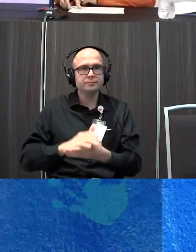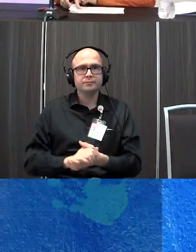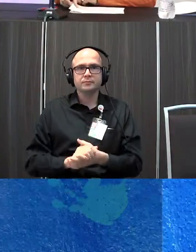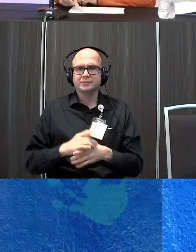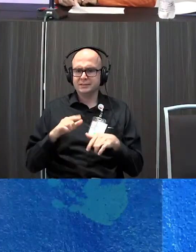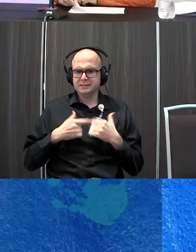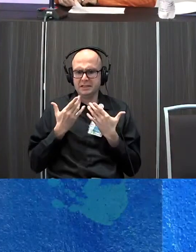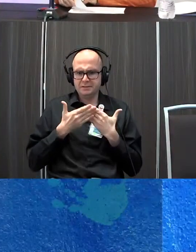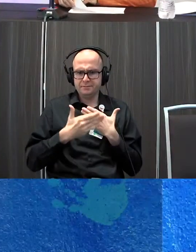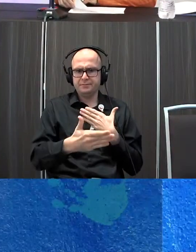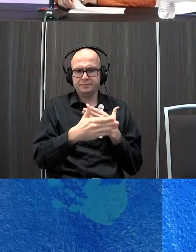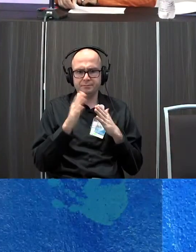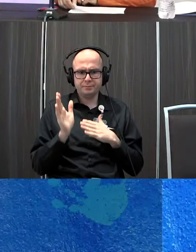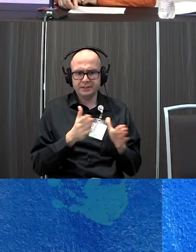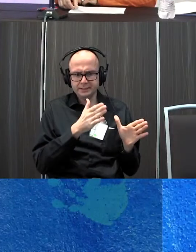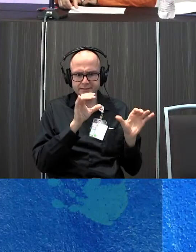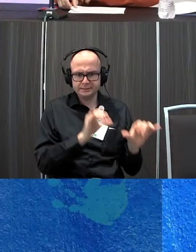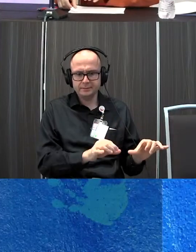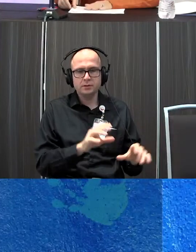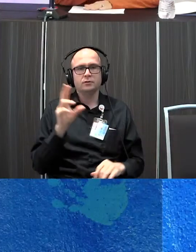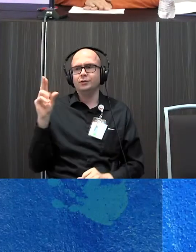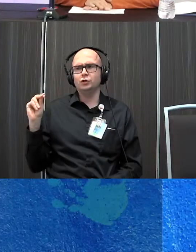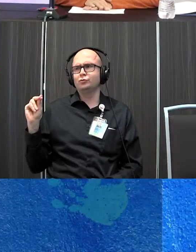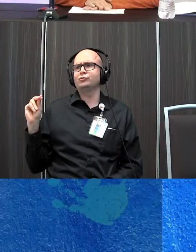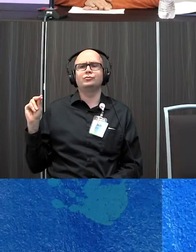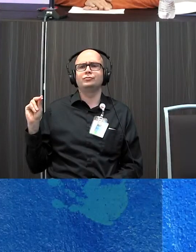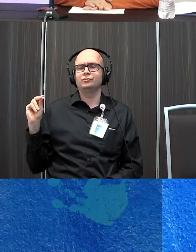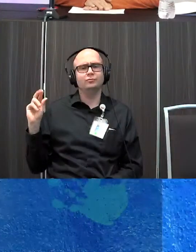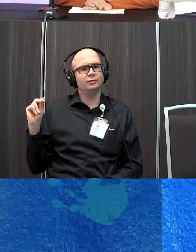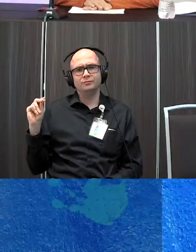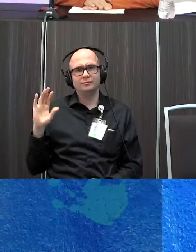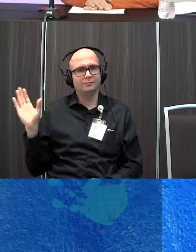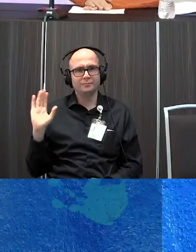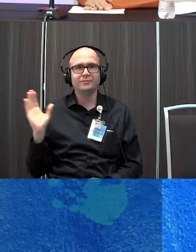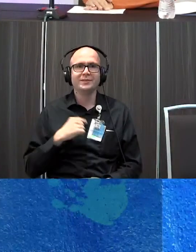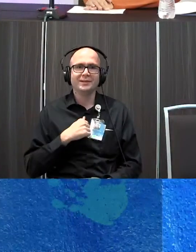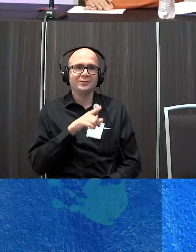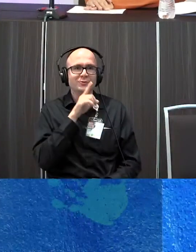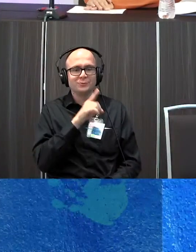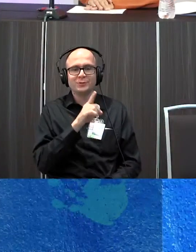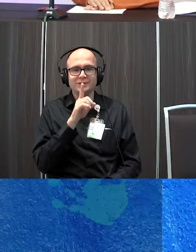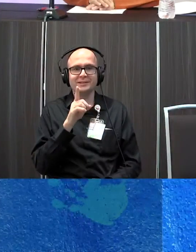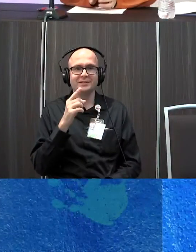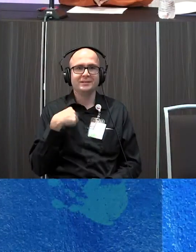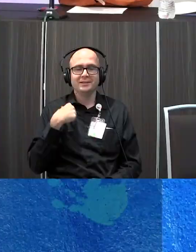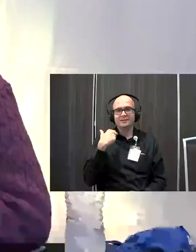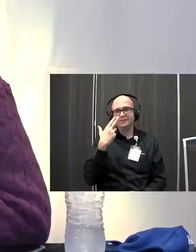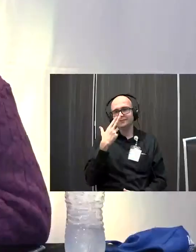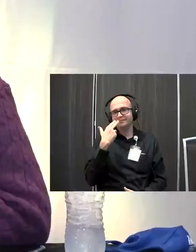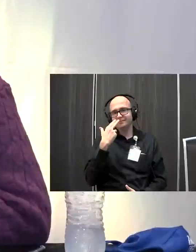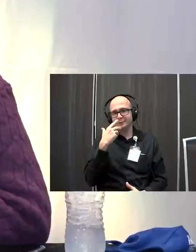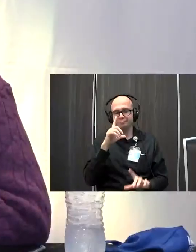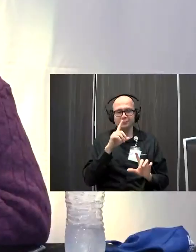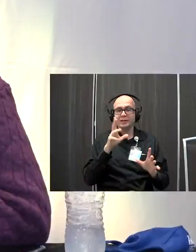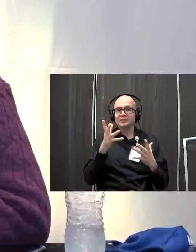lifelong plans, right? They stay the same? No. But no, I know that was a really rhetorical question. No, but I think